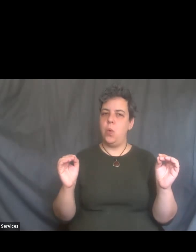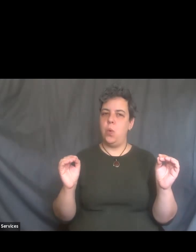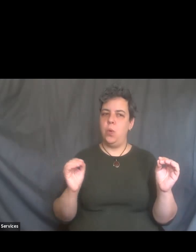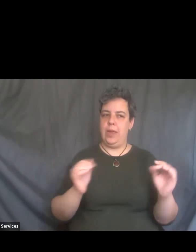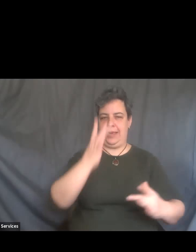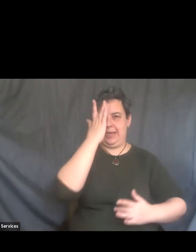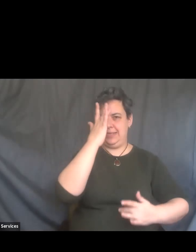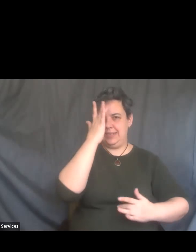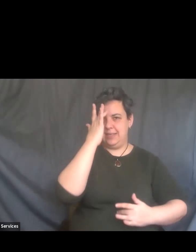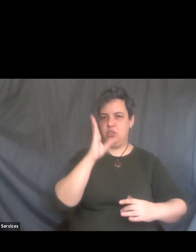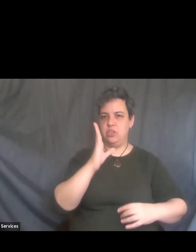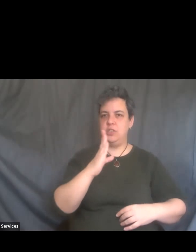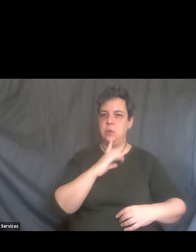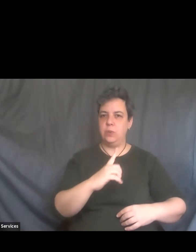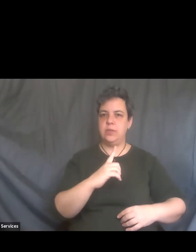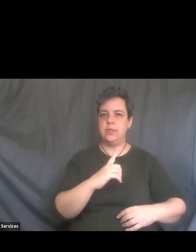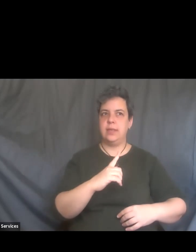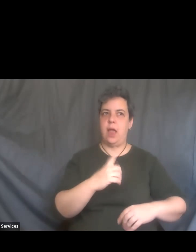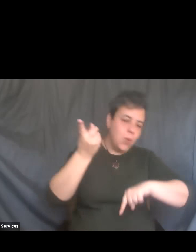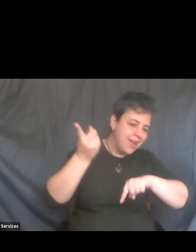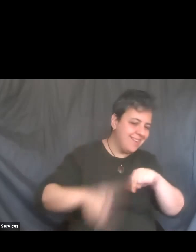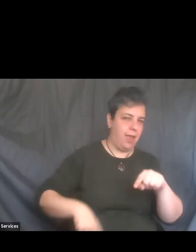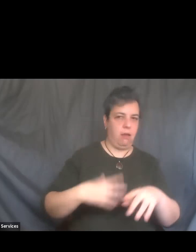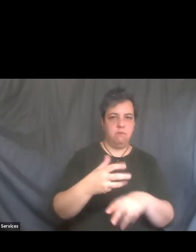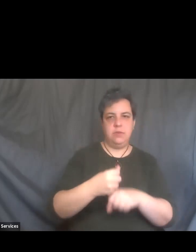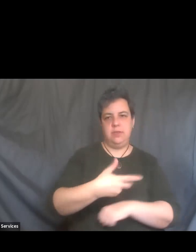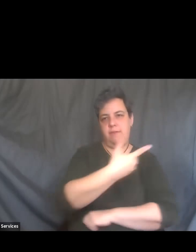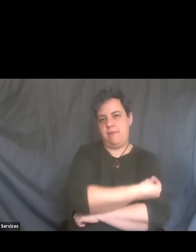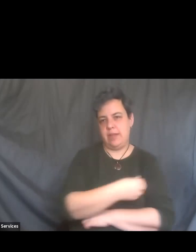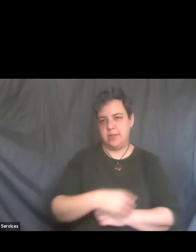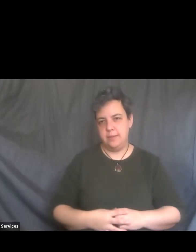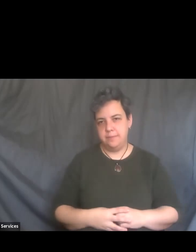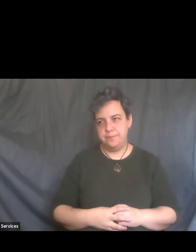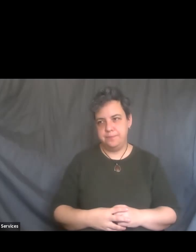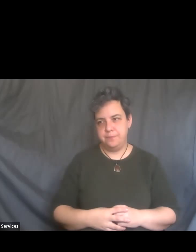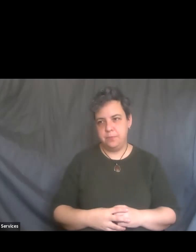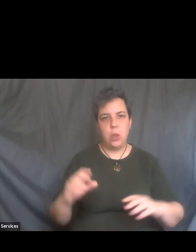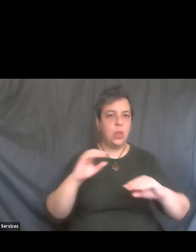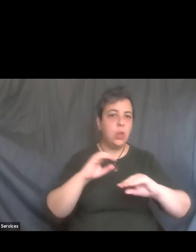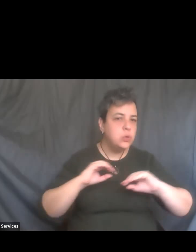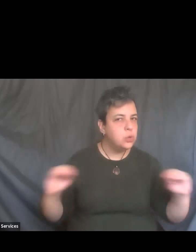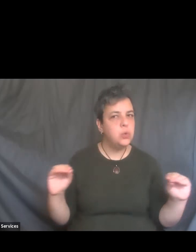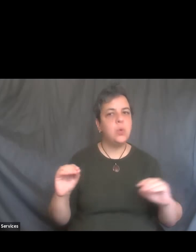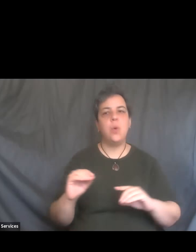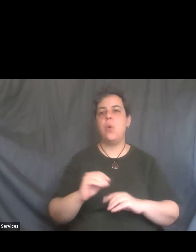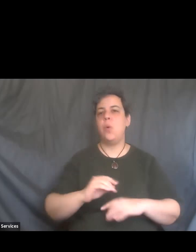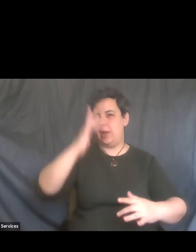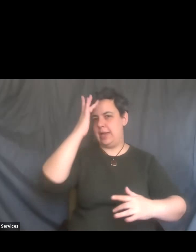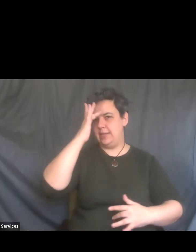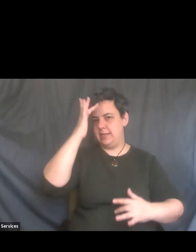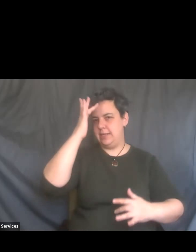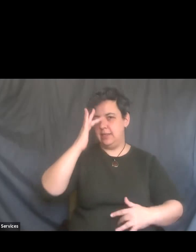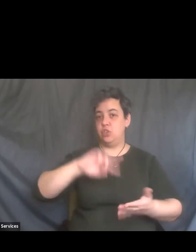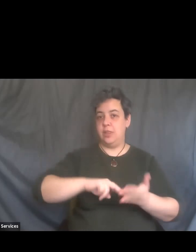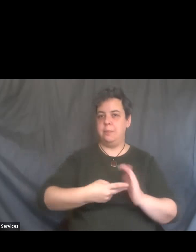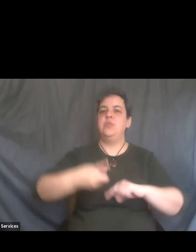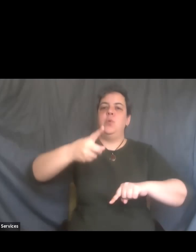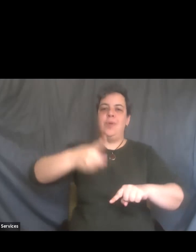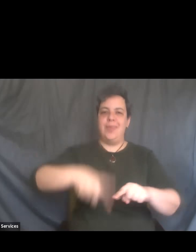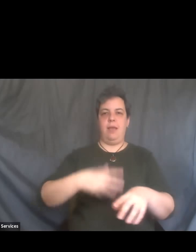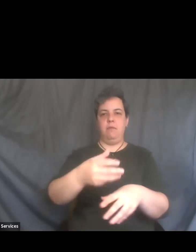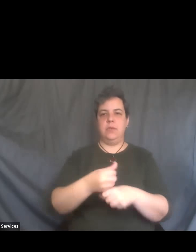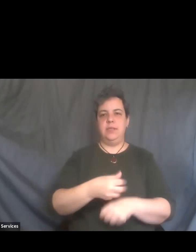that there is no stated condition that disqualifies you from the vaccine. Okay. That said,